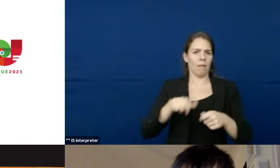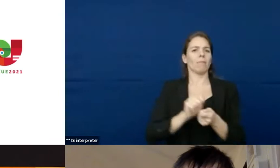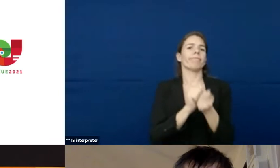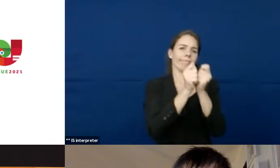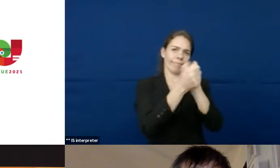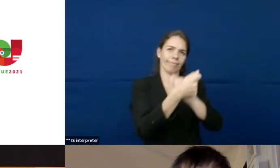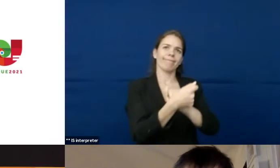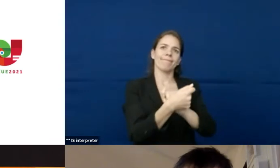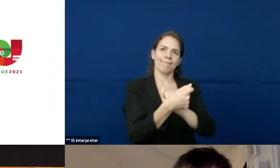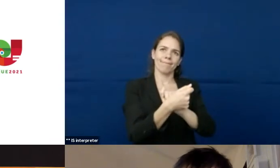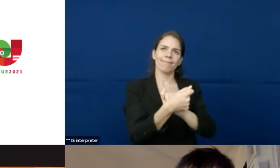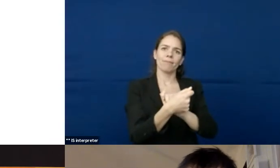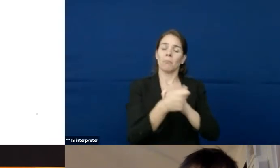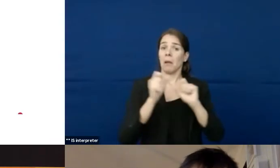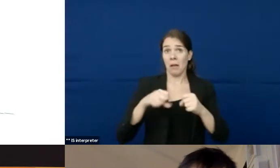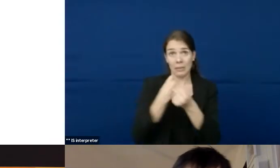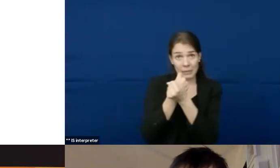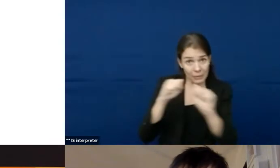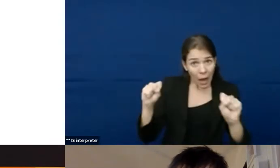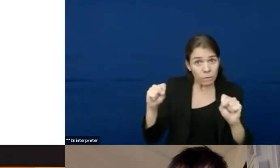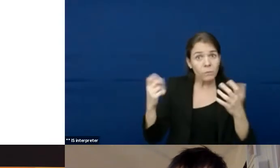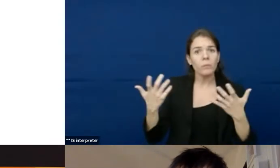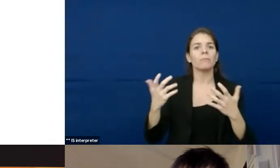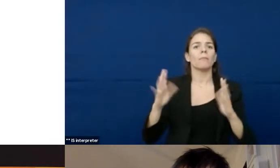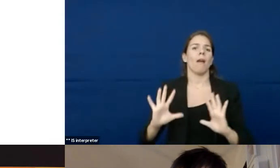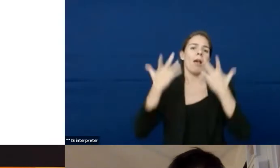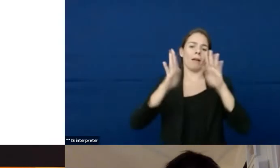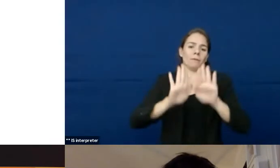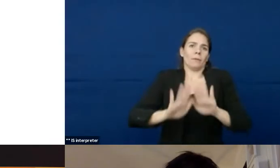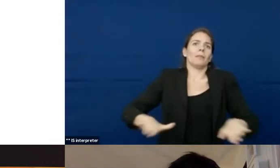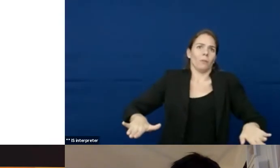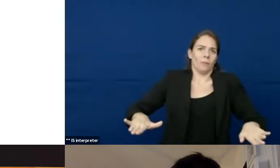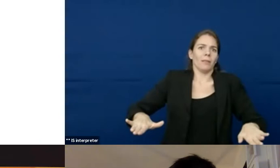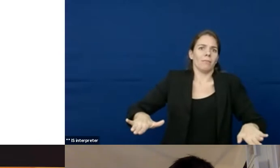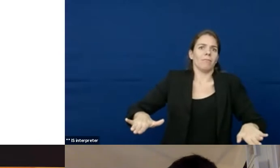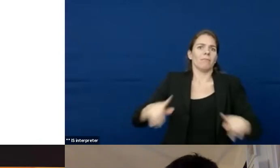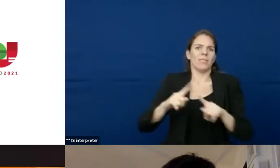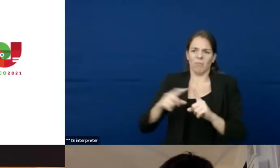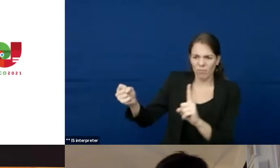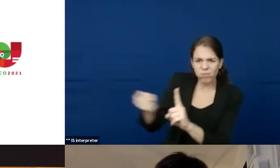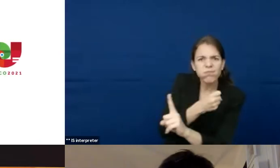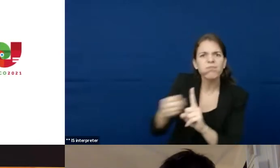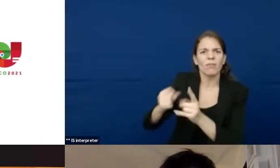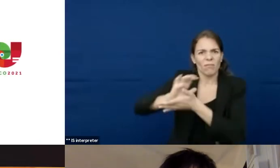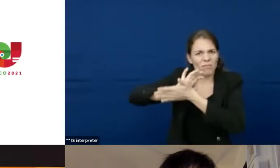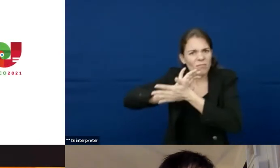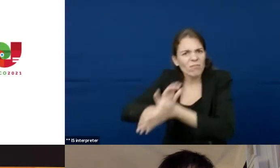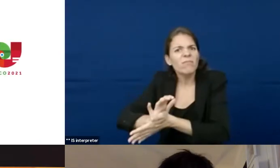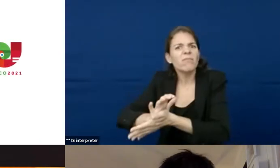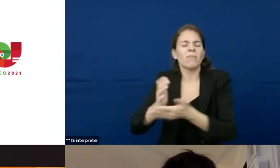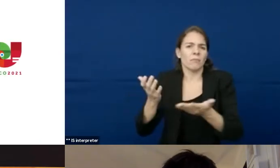COVID. During the COVID, we all bore witness to the lack of sustainable structural social